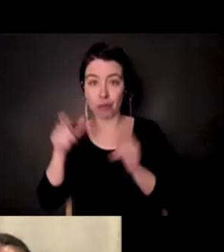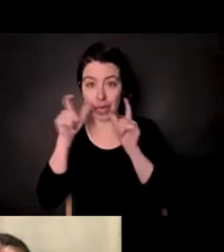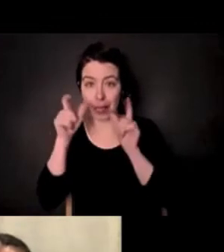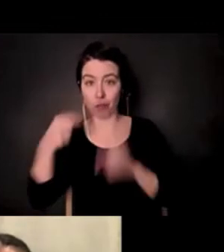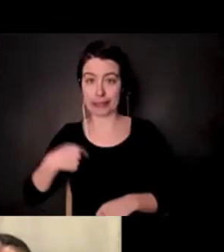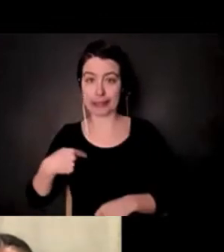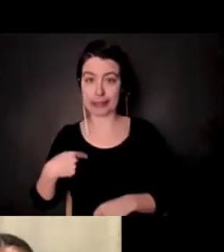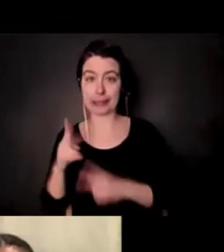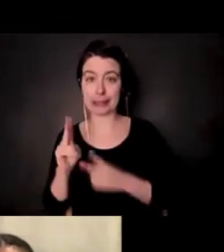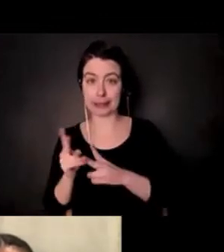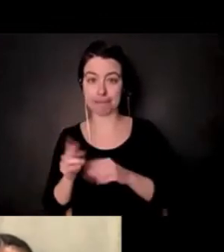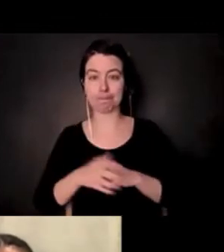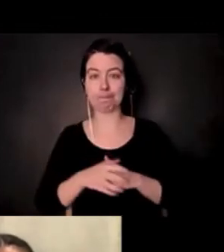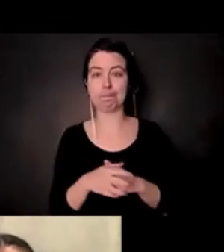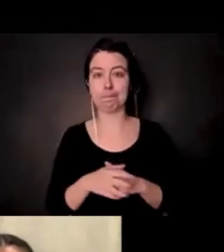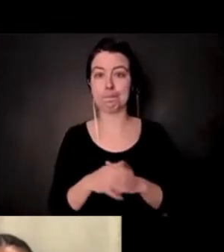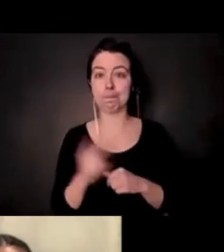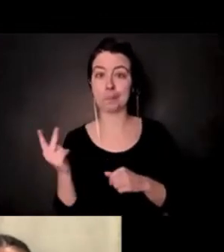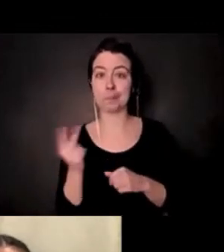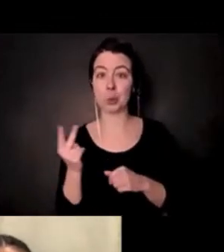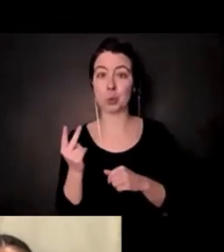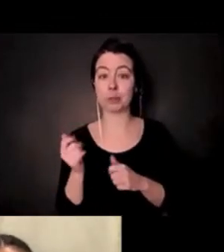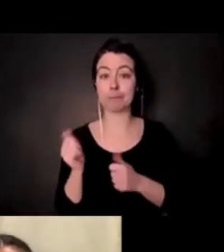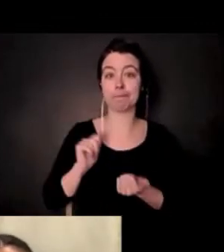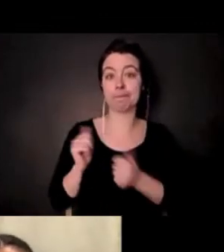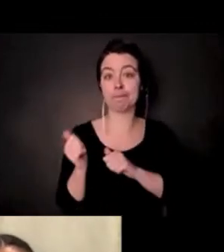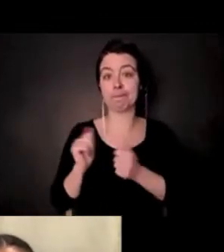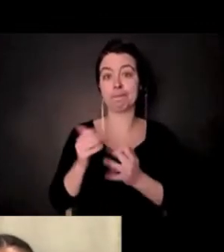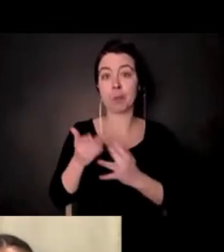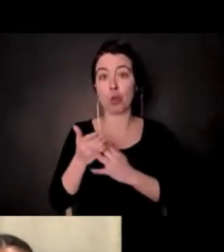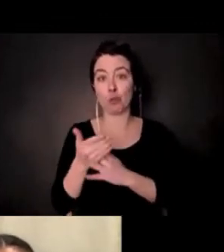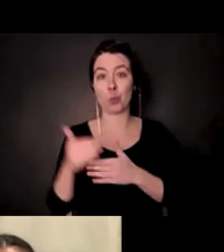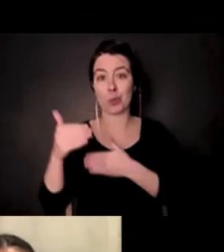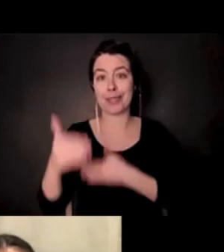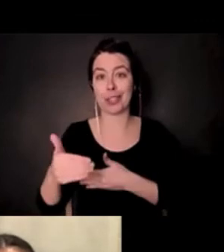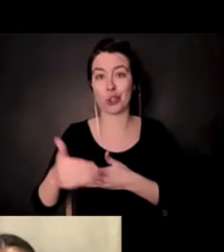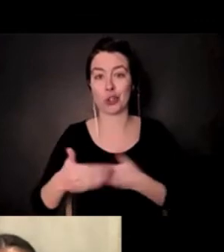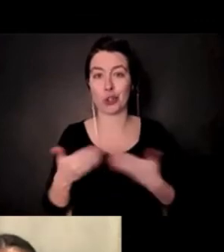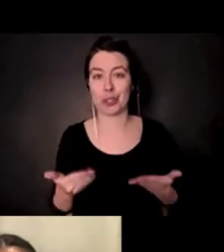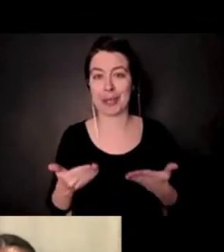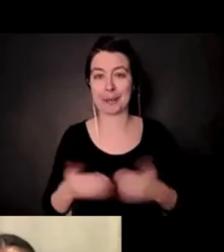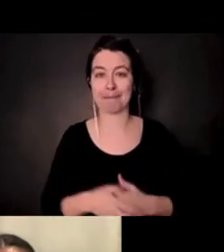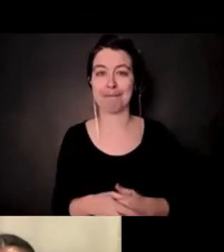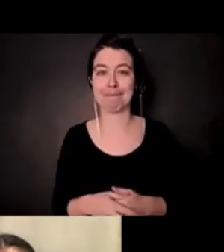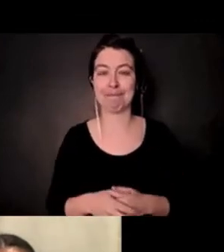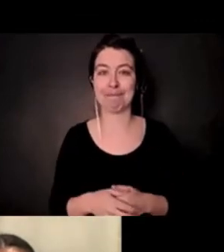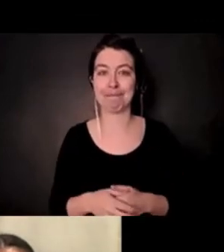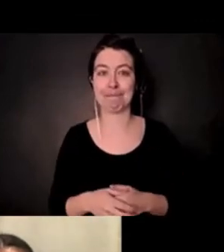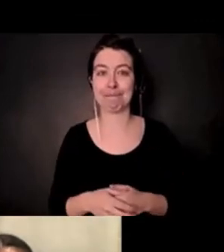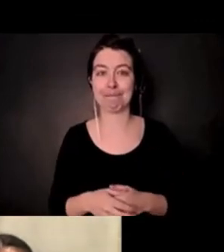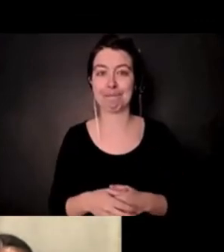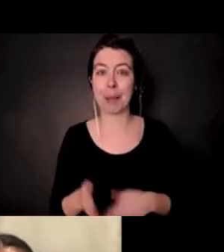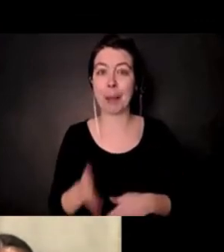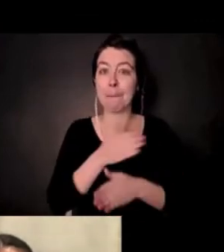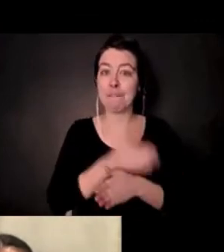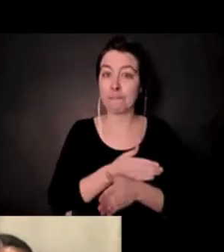be passing over to one another throughout the session today. Before I pass over to my colleague, Sunshine, I'm just going to